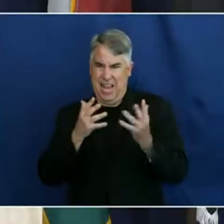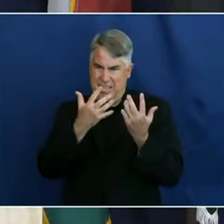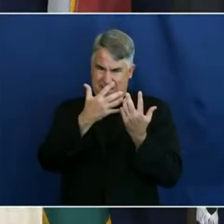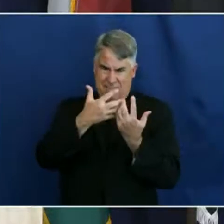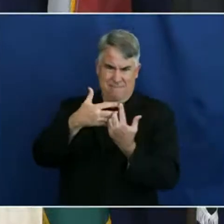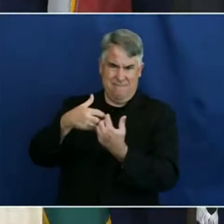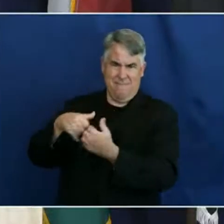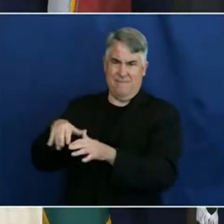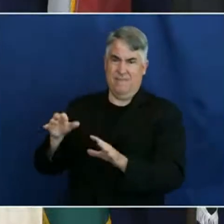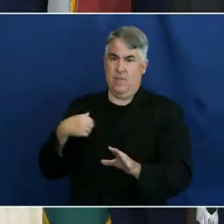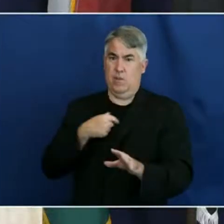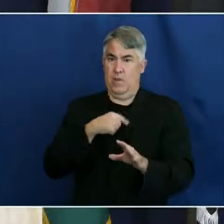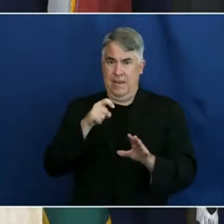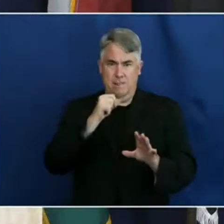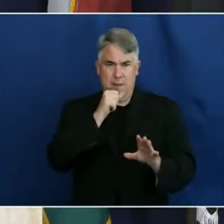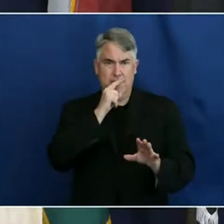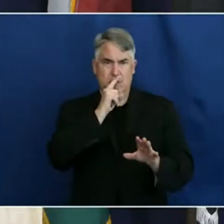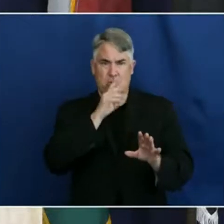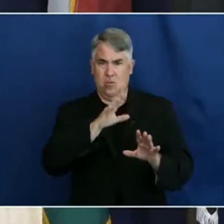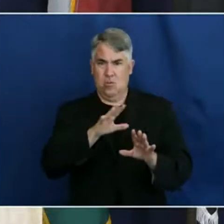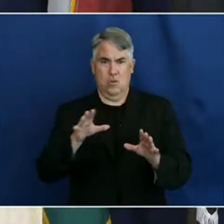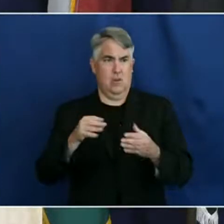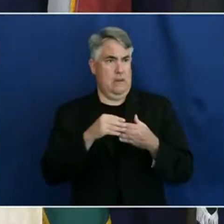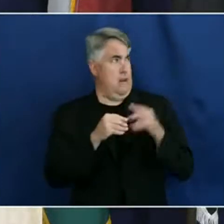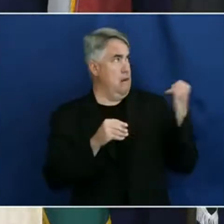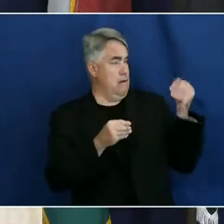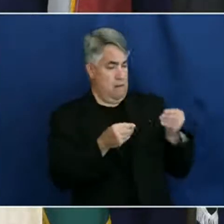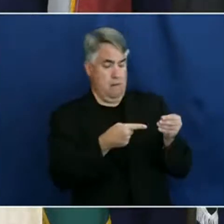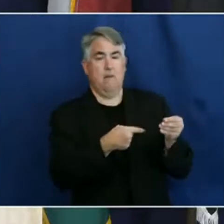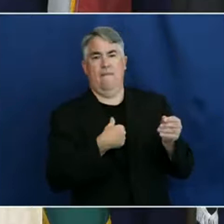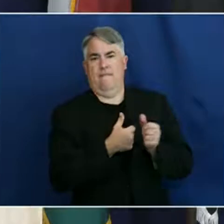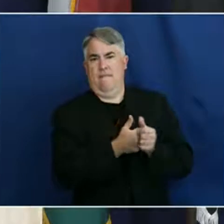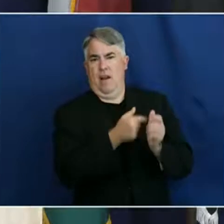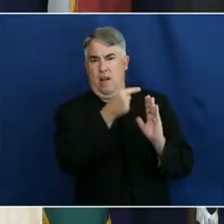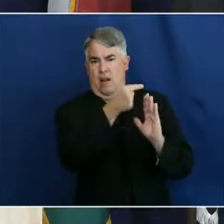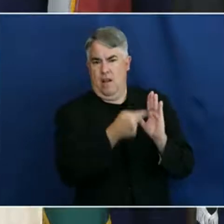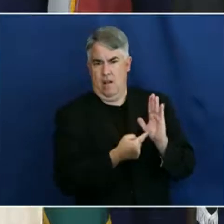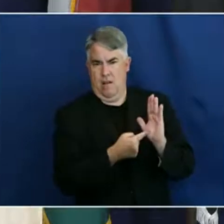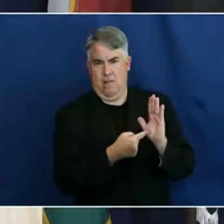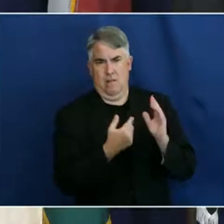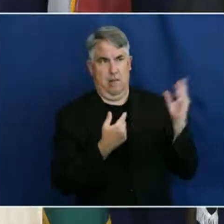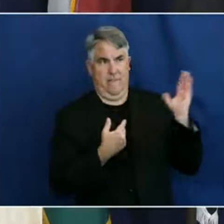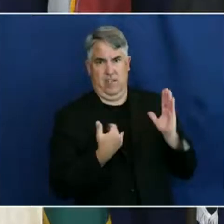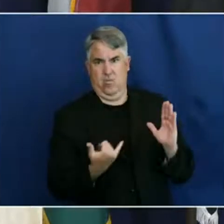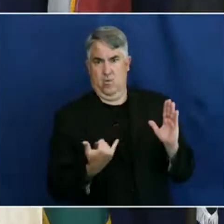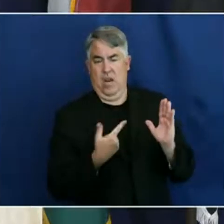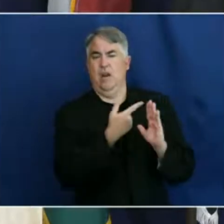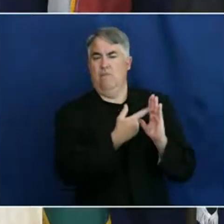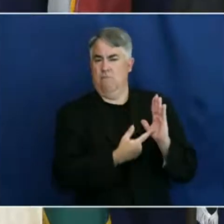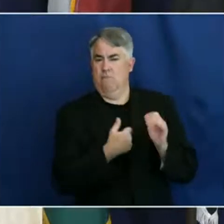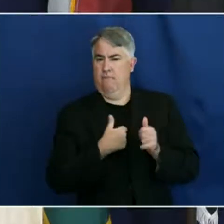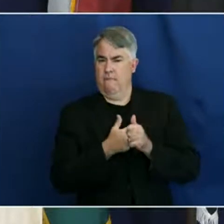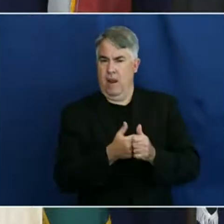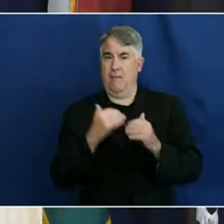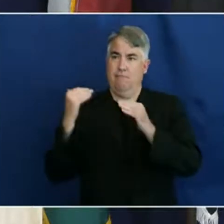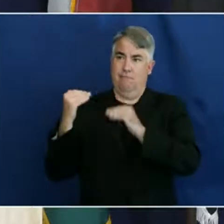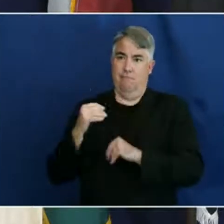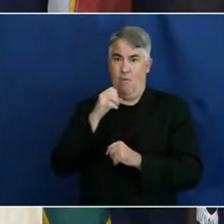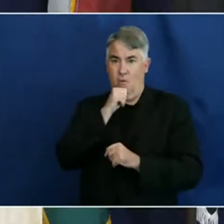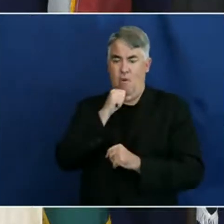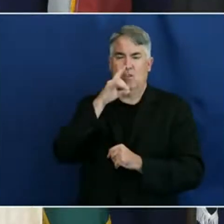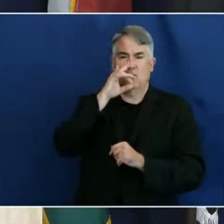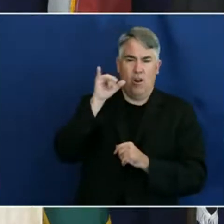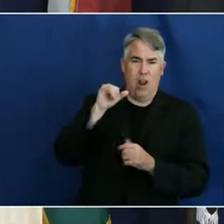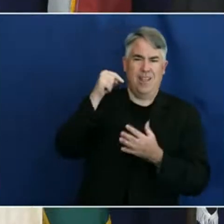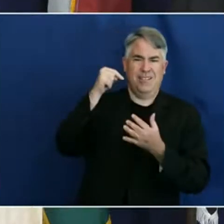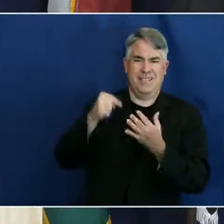continue to adhere to the guidance that has been given today with our going into the orange tier. So it's all good news, but